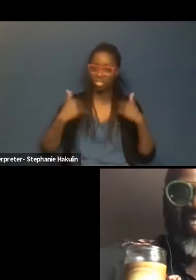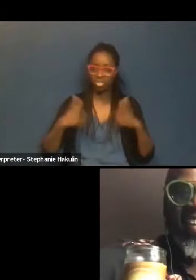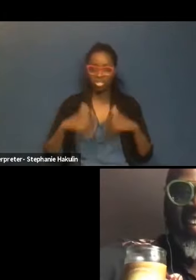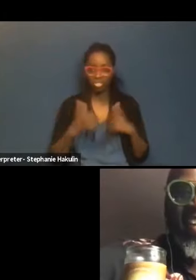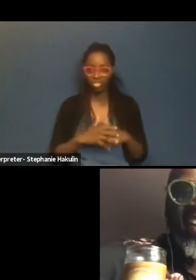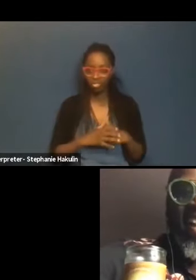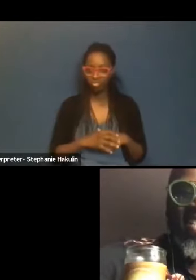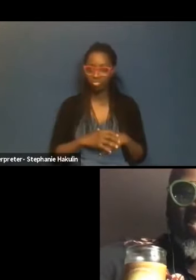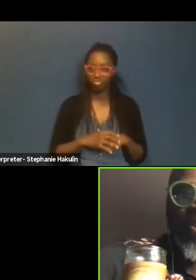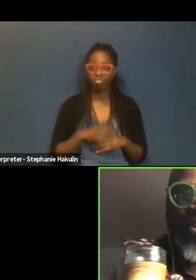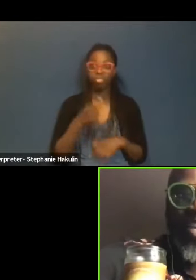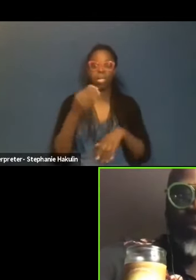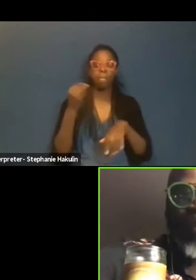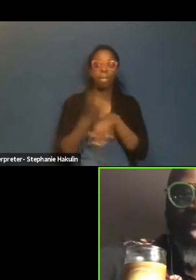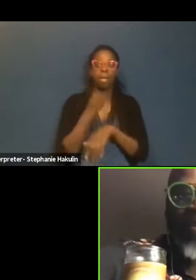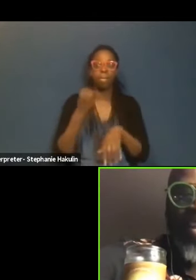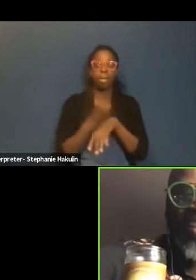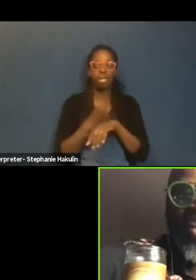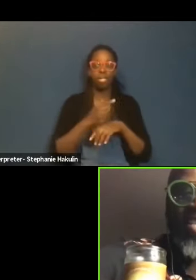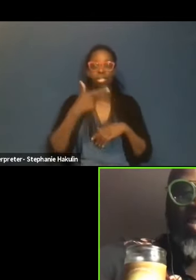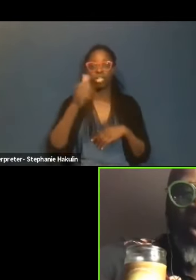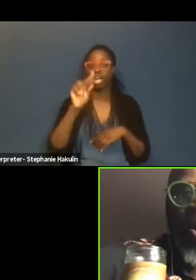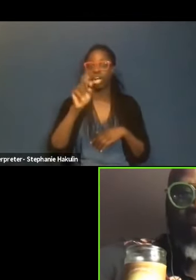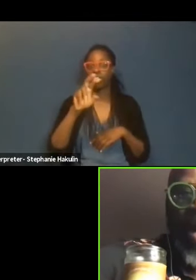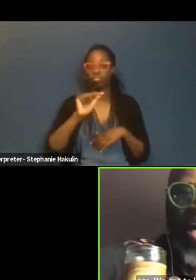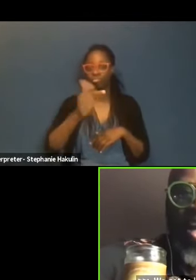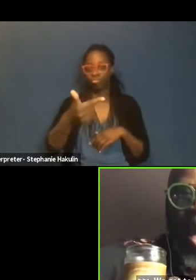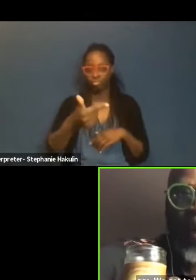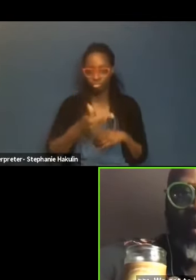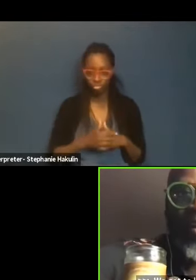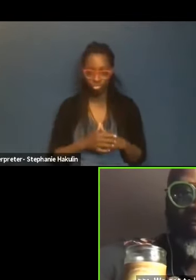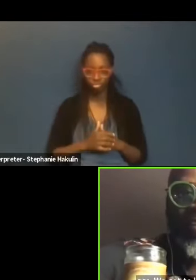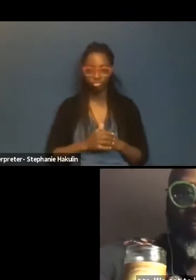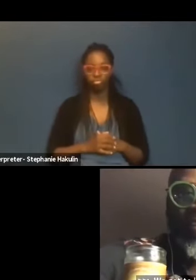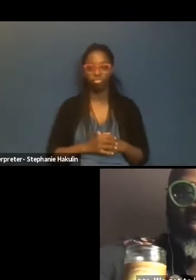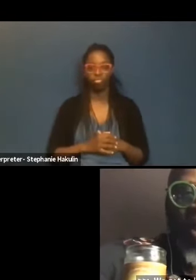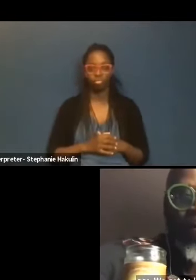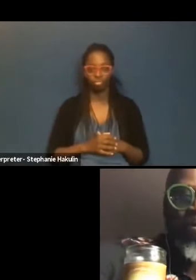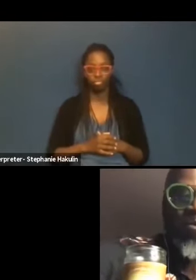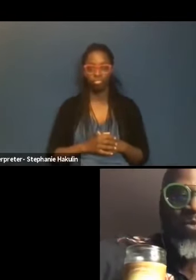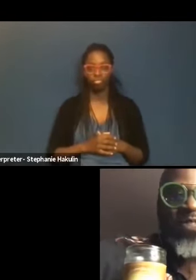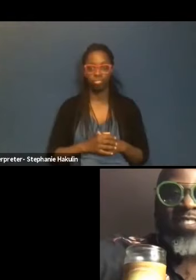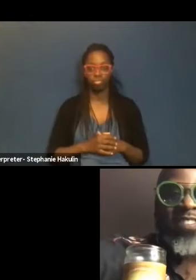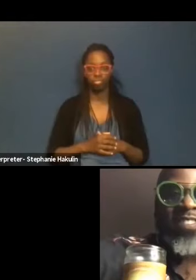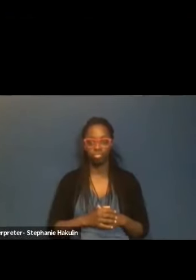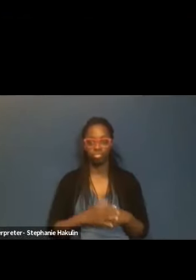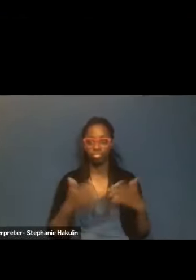Miami Gardens. Let's do this, BMV. Let's go, Miami.